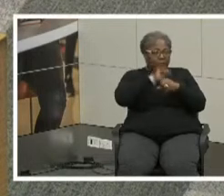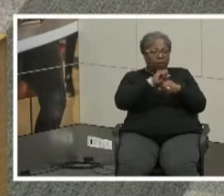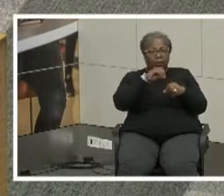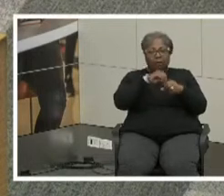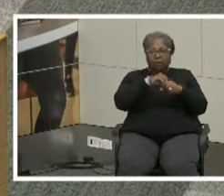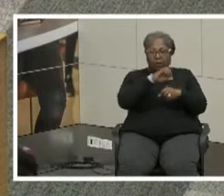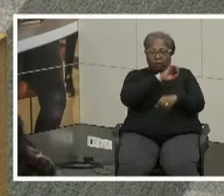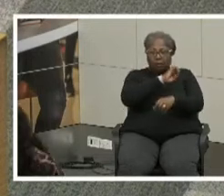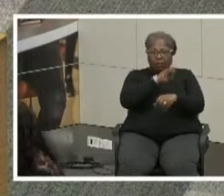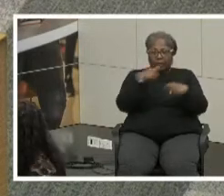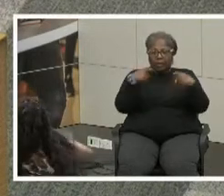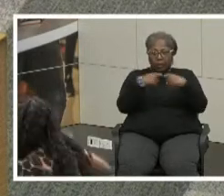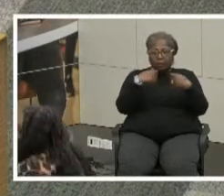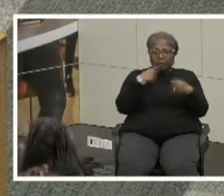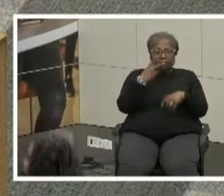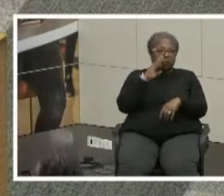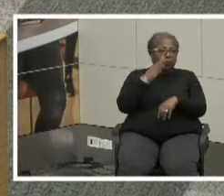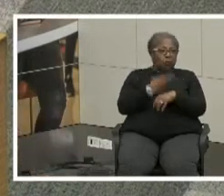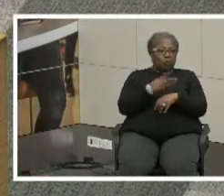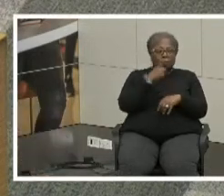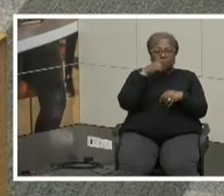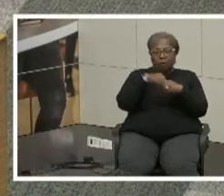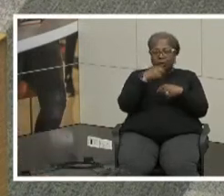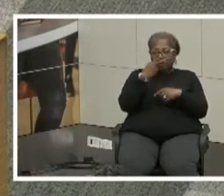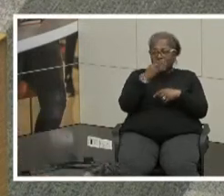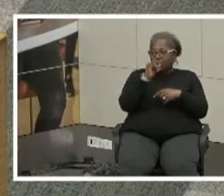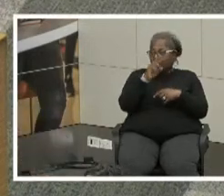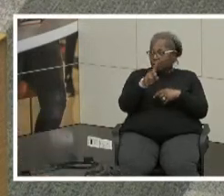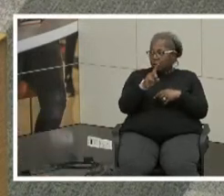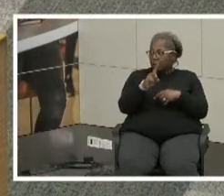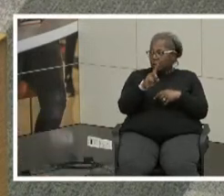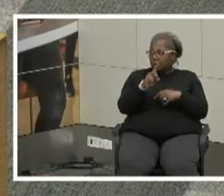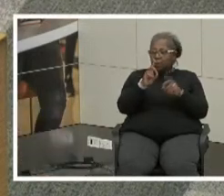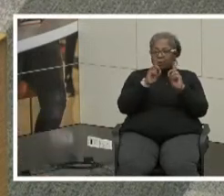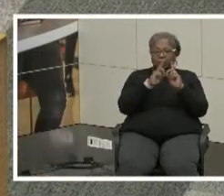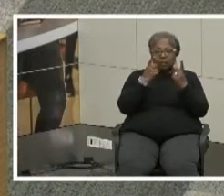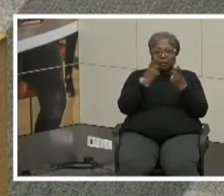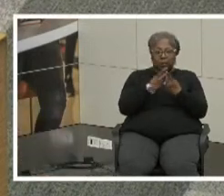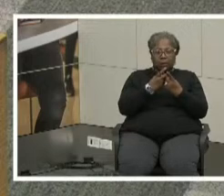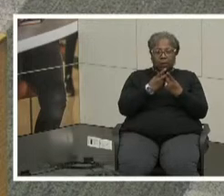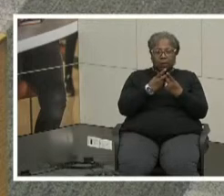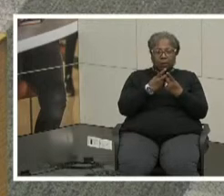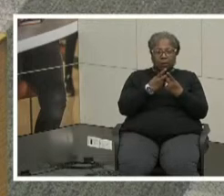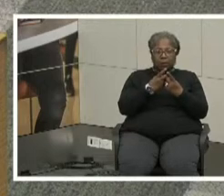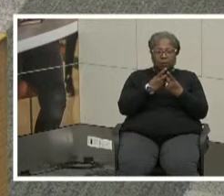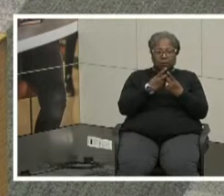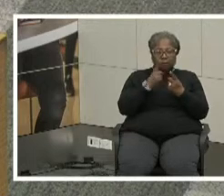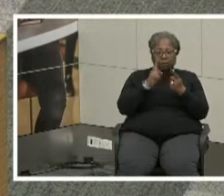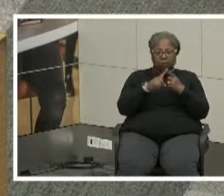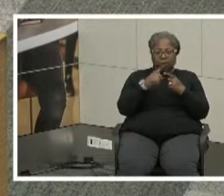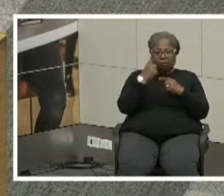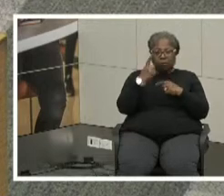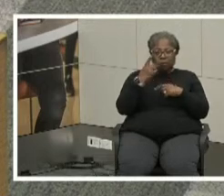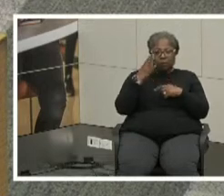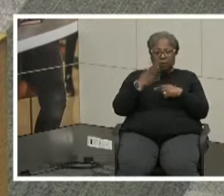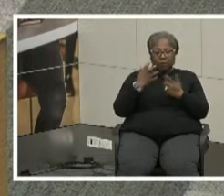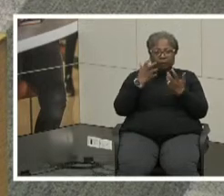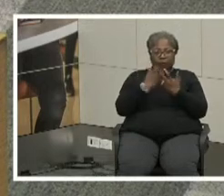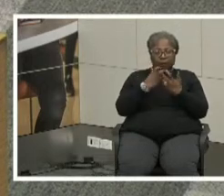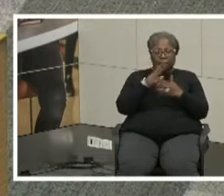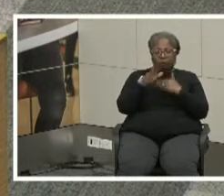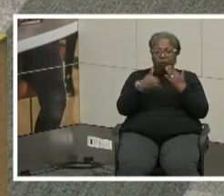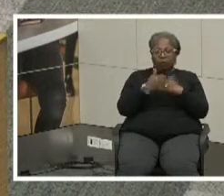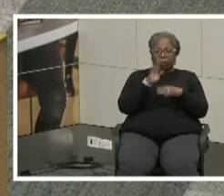energy and we have two daughters in HISD the district's hard pivot to a one-size fits-all